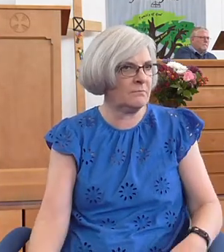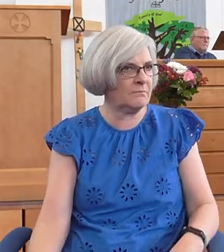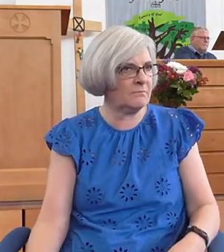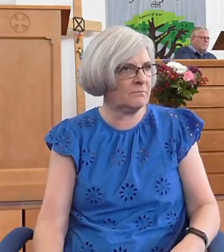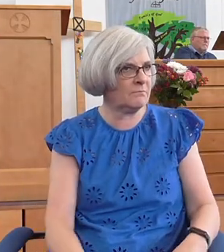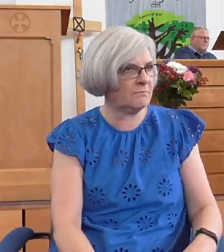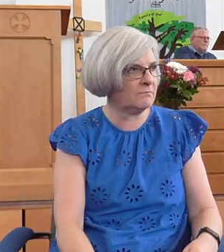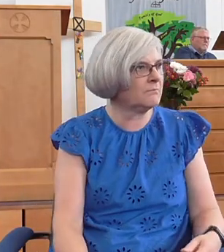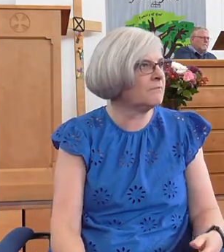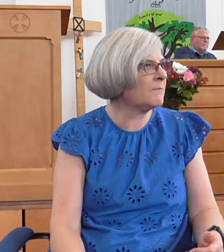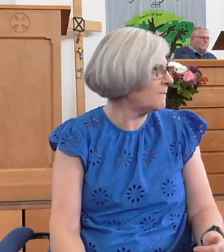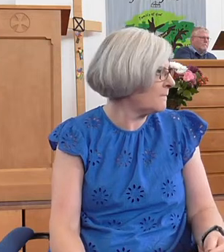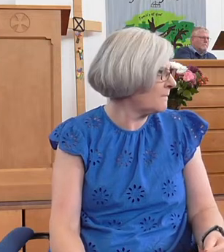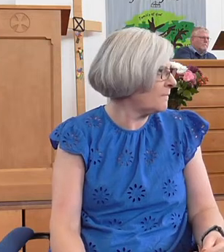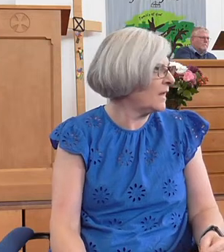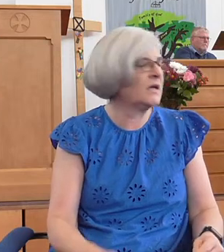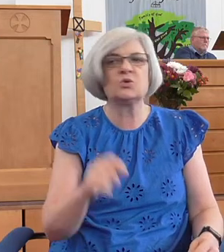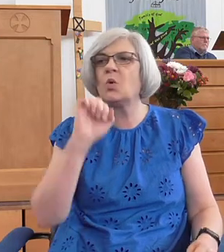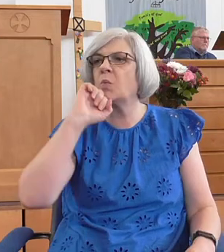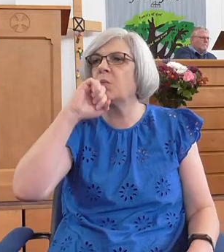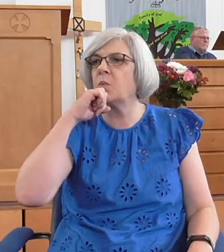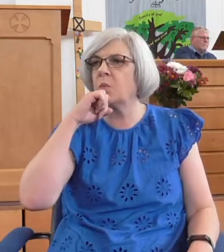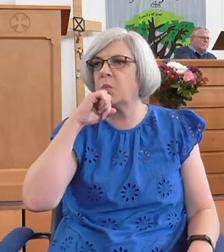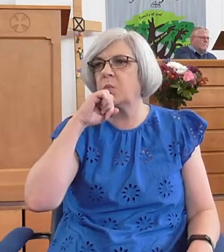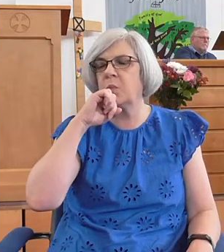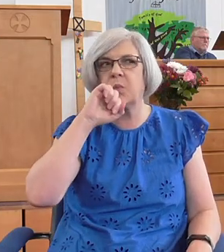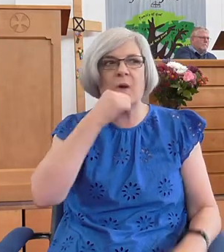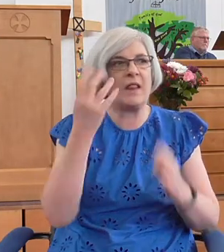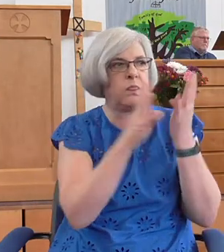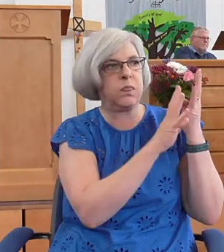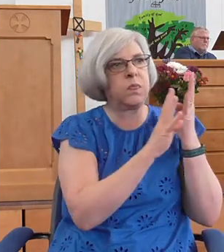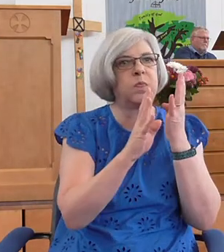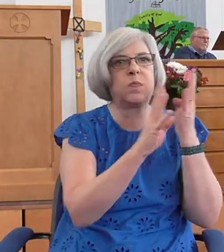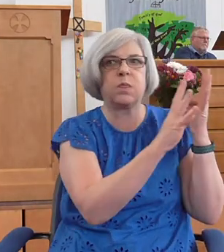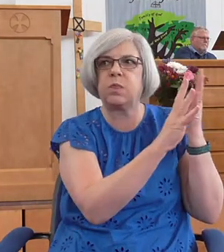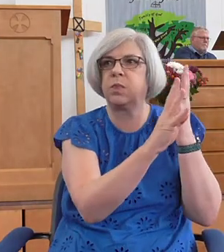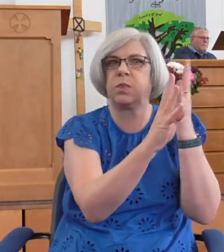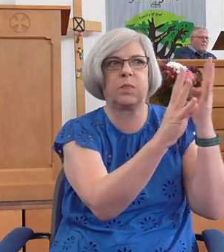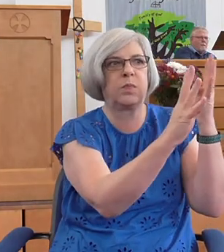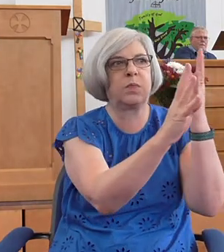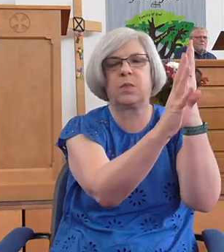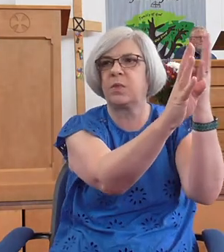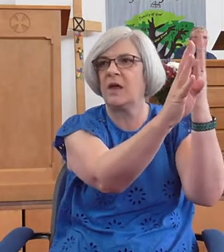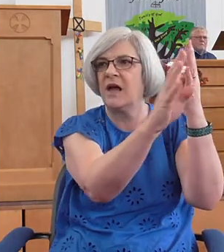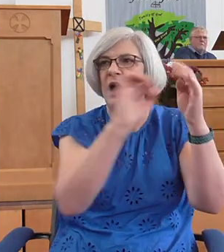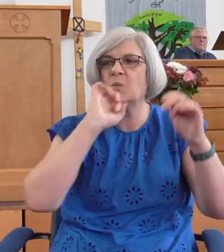procession into the park and we make noise, so we wake up all the neighbors.